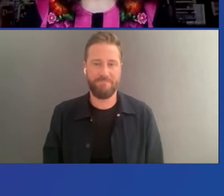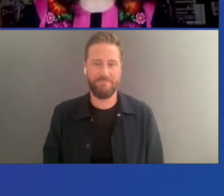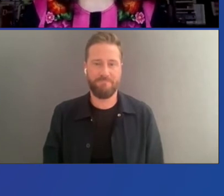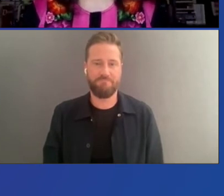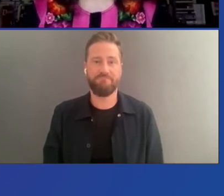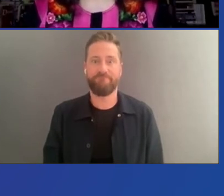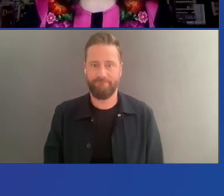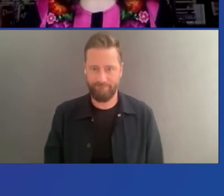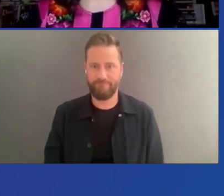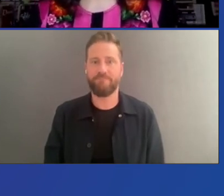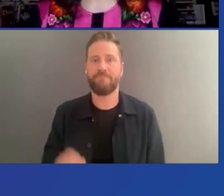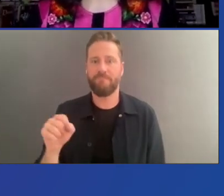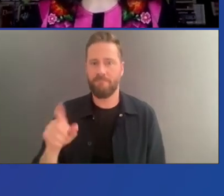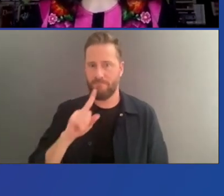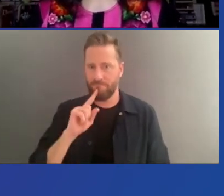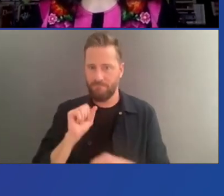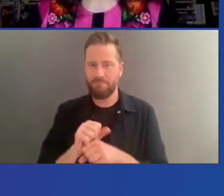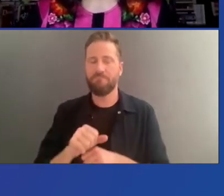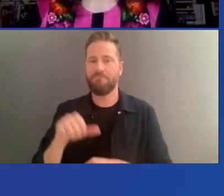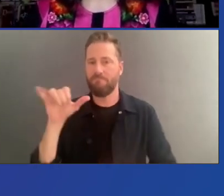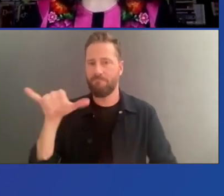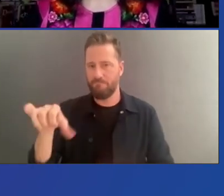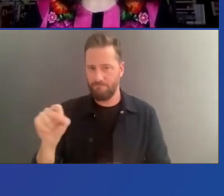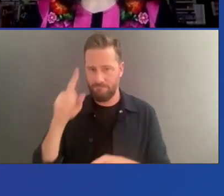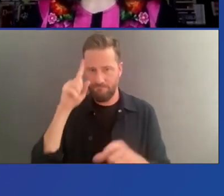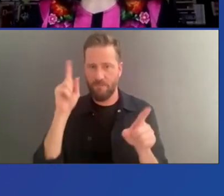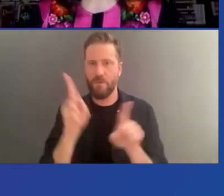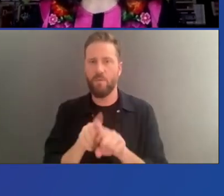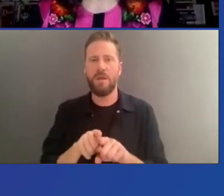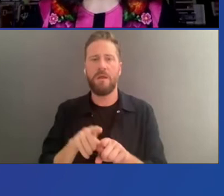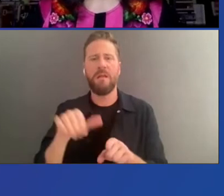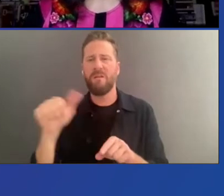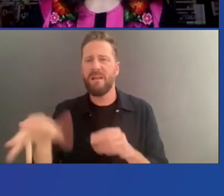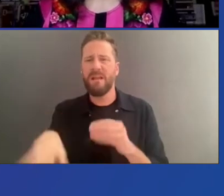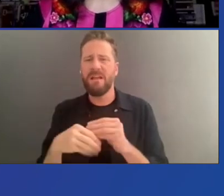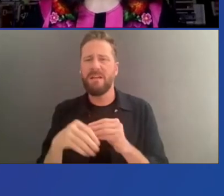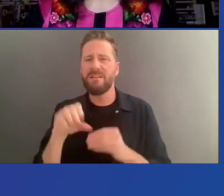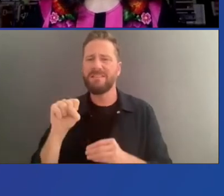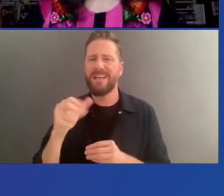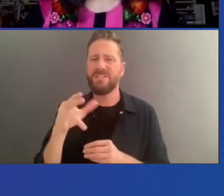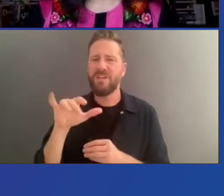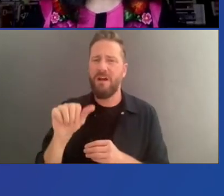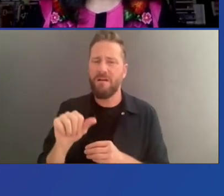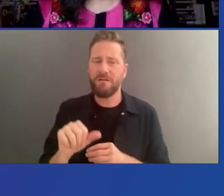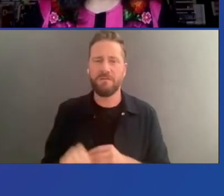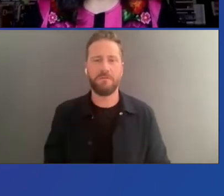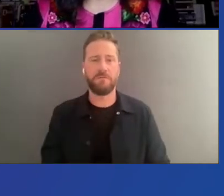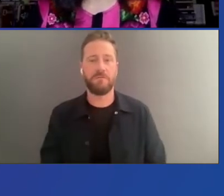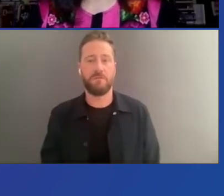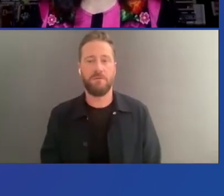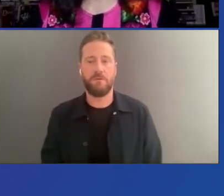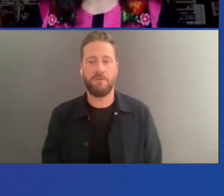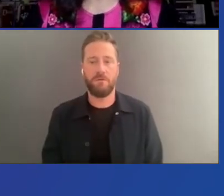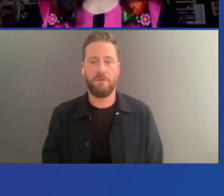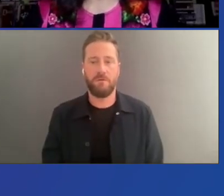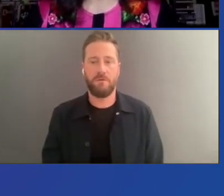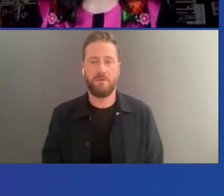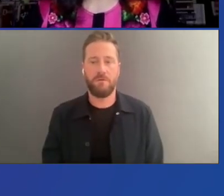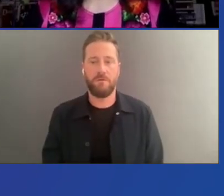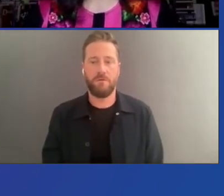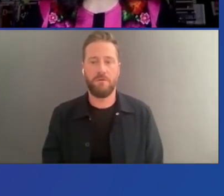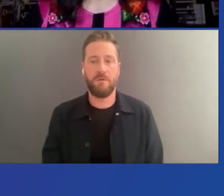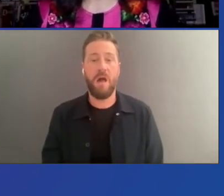Yeah, absolutely. See, anyone else? Sachiyo. Well, I want to continue